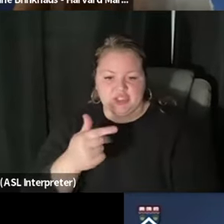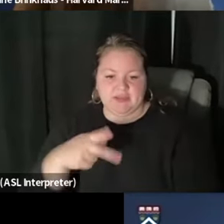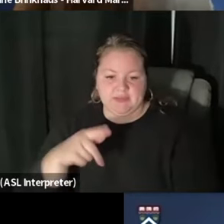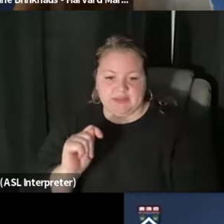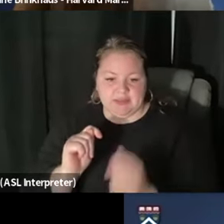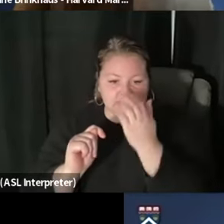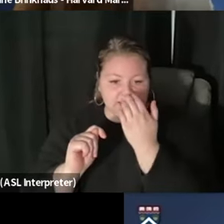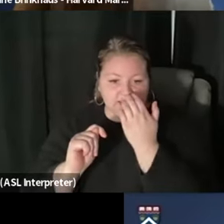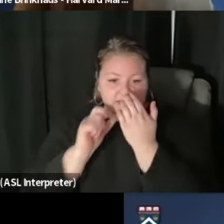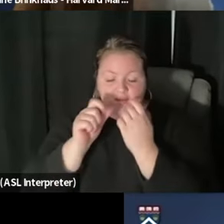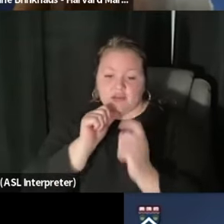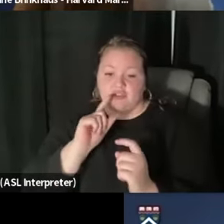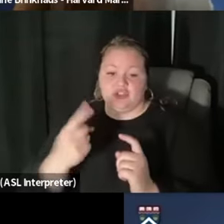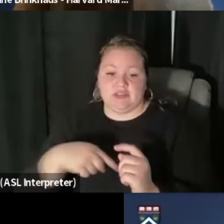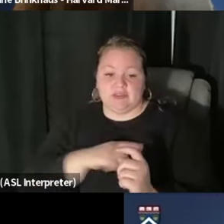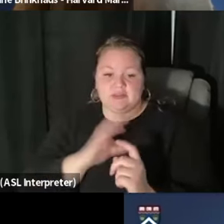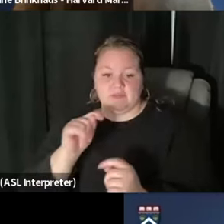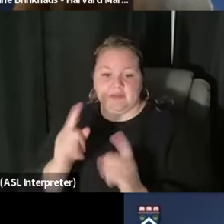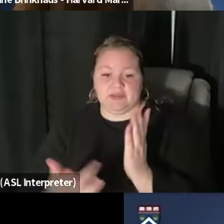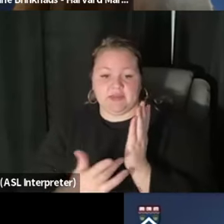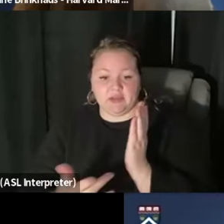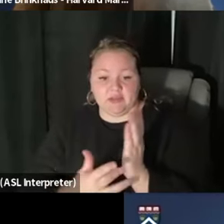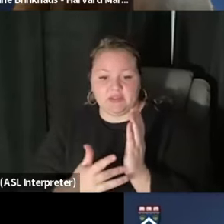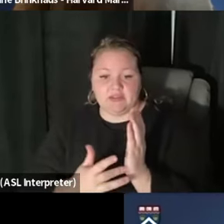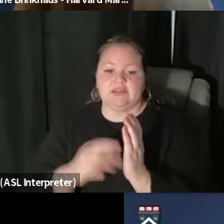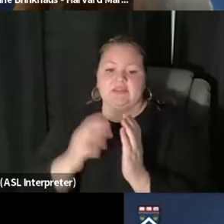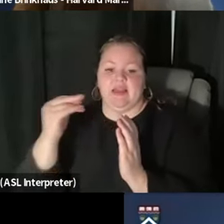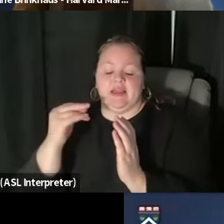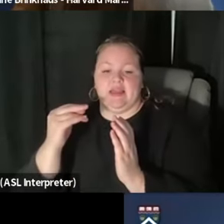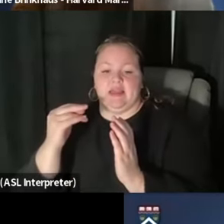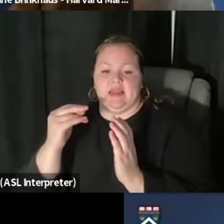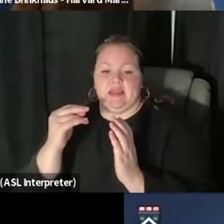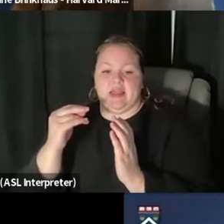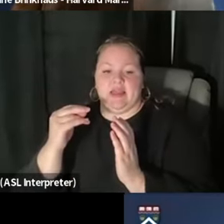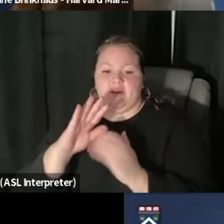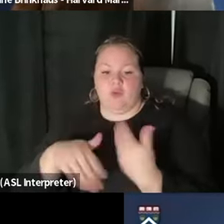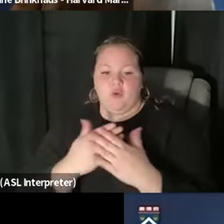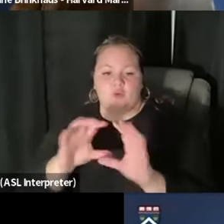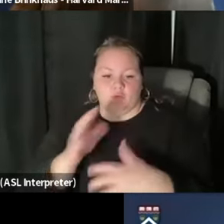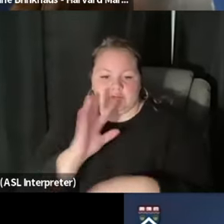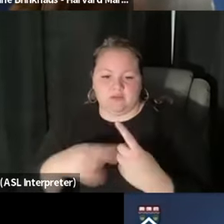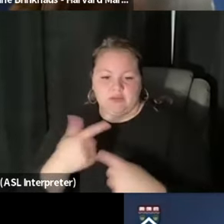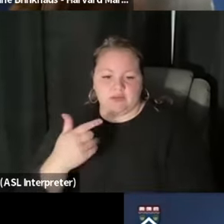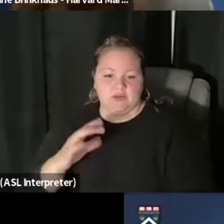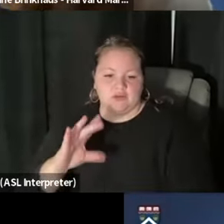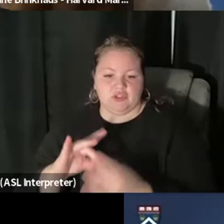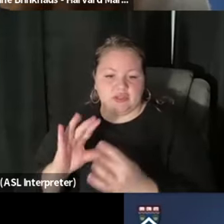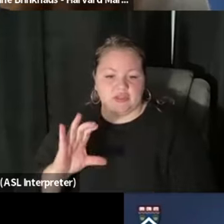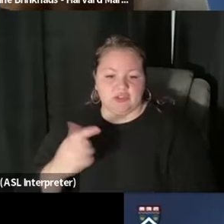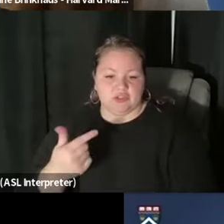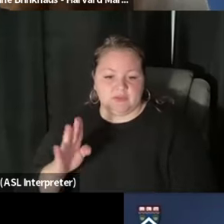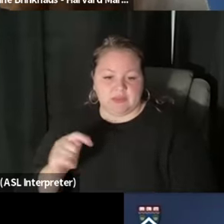the technologists, but everyone in the world is talking about ChatGPT. So I started my career at IBM as a data